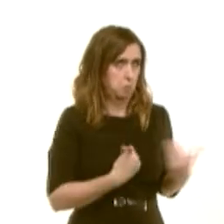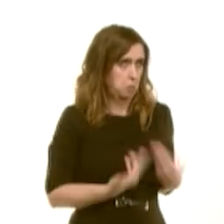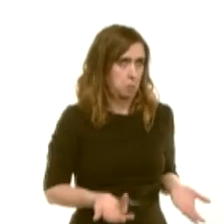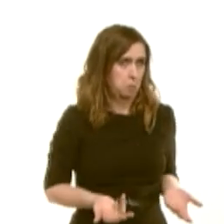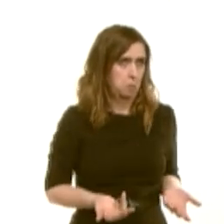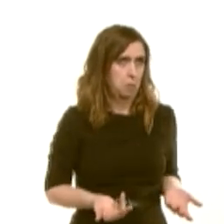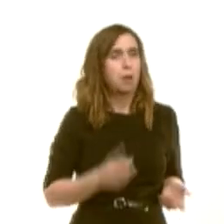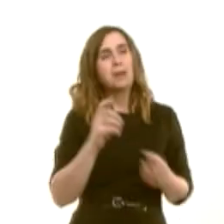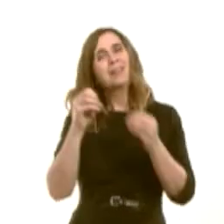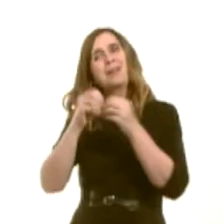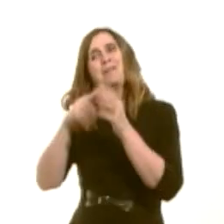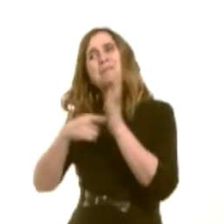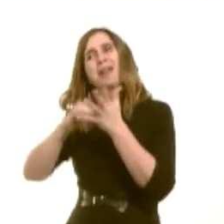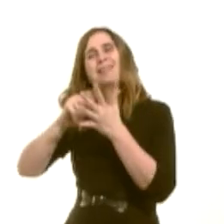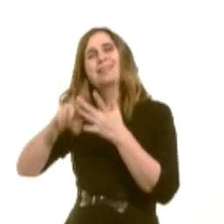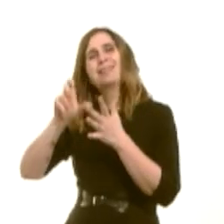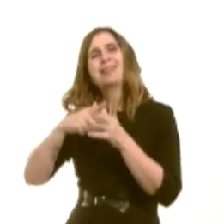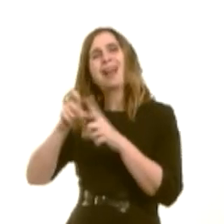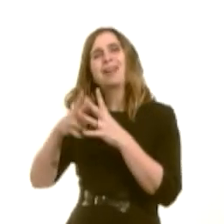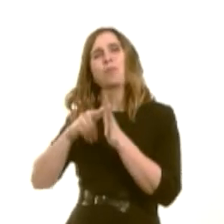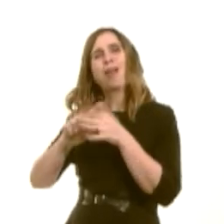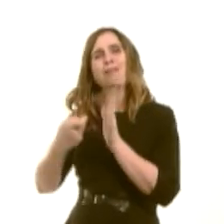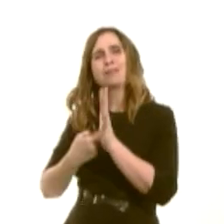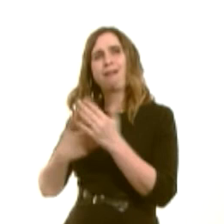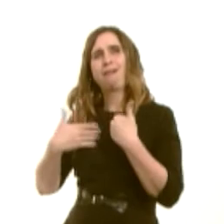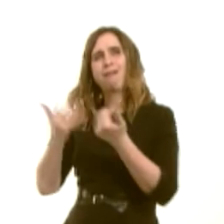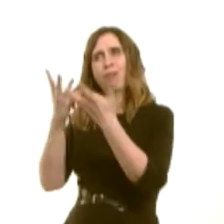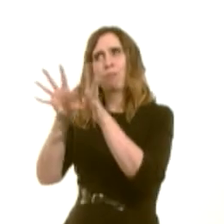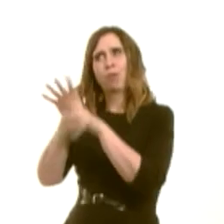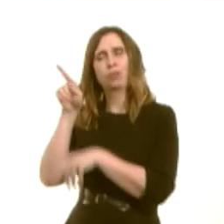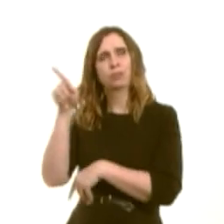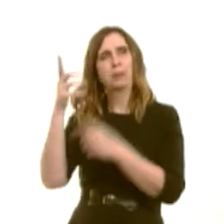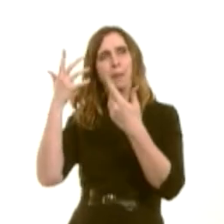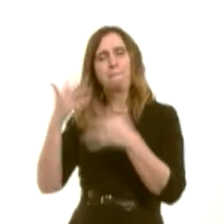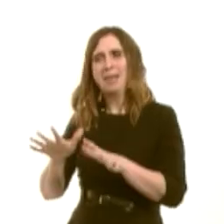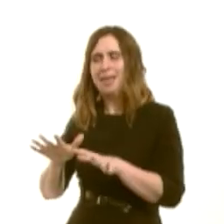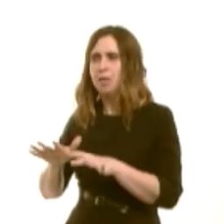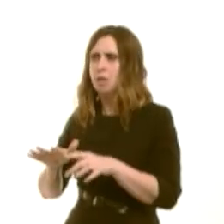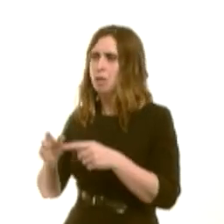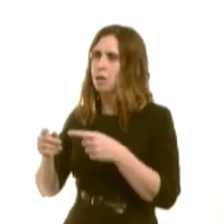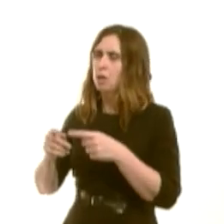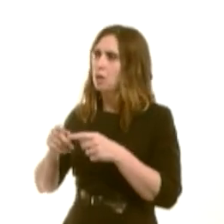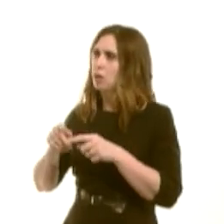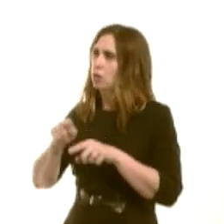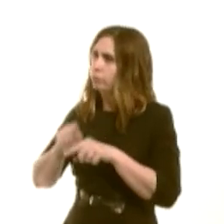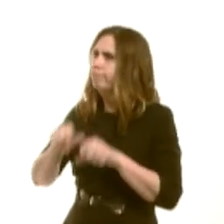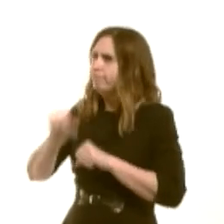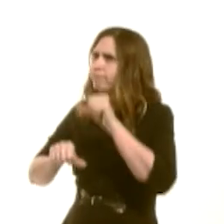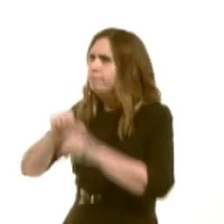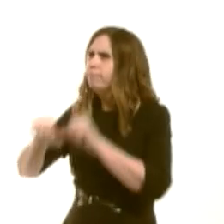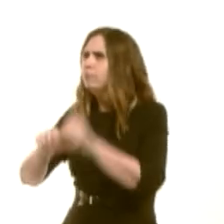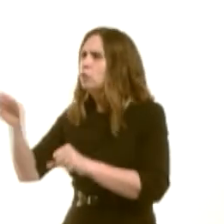that Betsy Cadwallader Health Board has taken several steps to recruit permanent